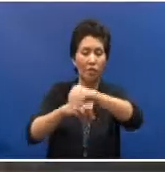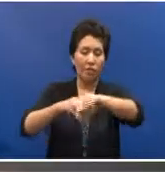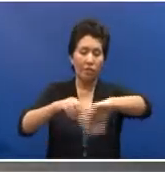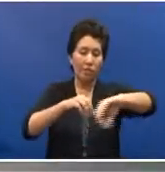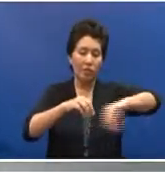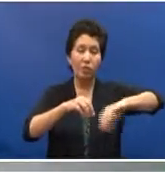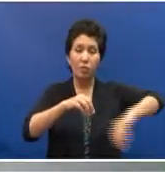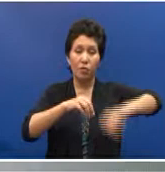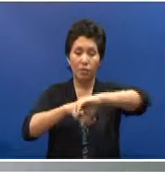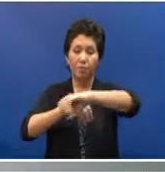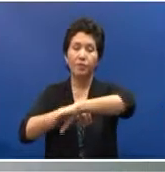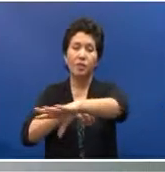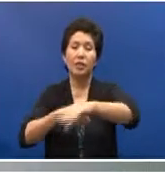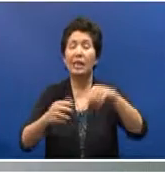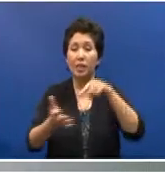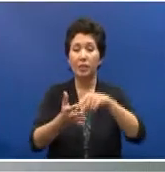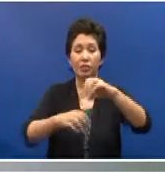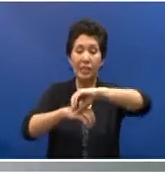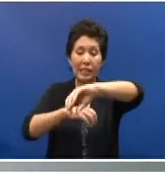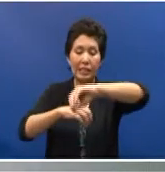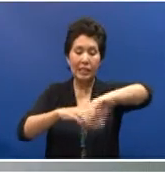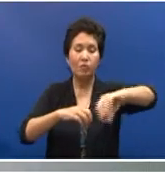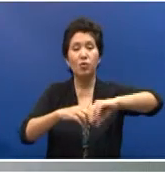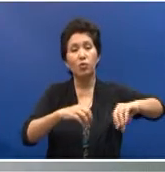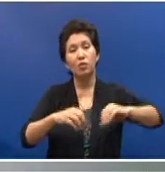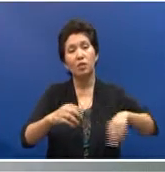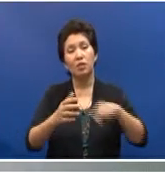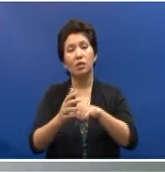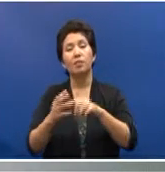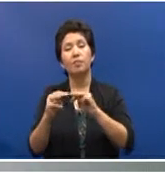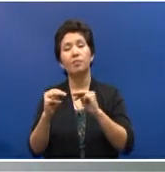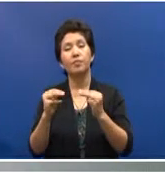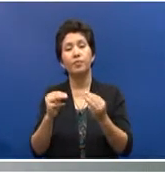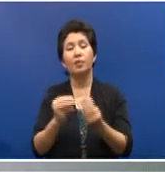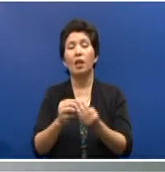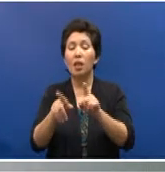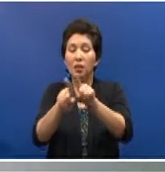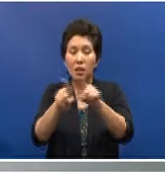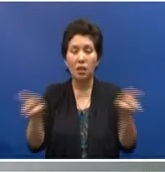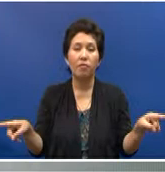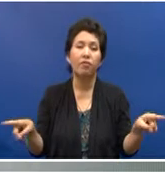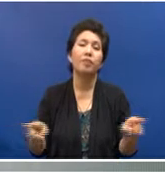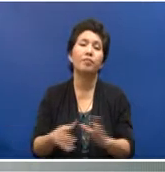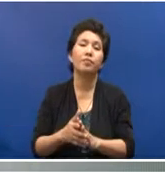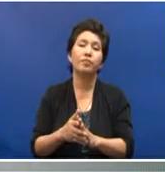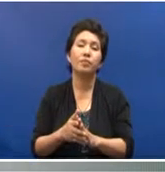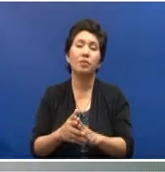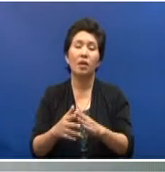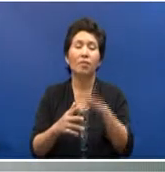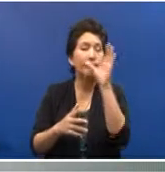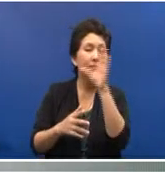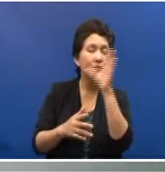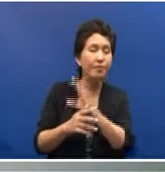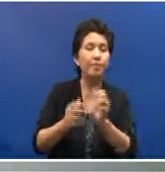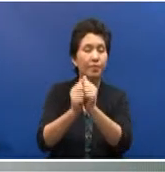basically, the distributions of limited resources will be, there are different, due to hunting